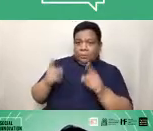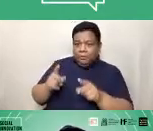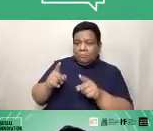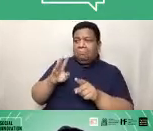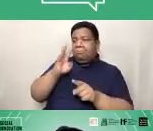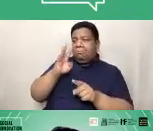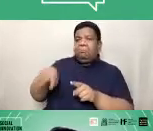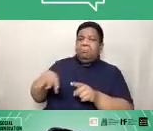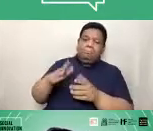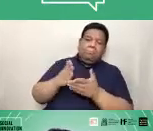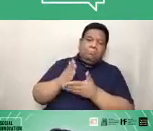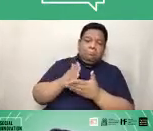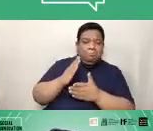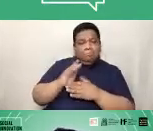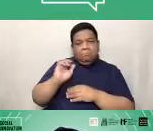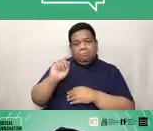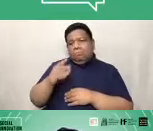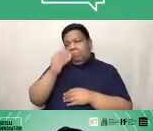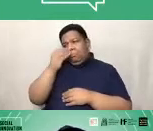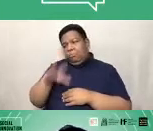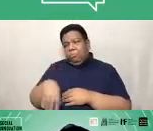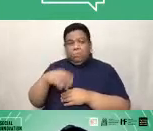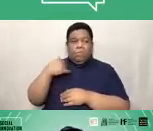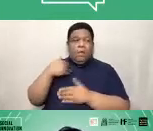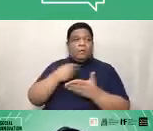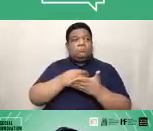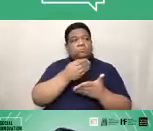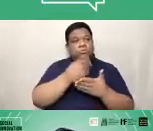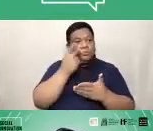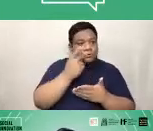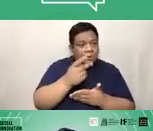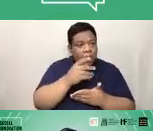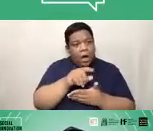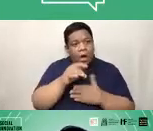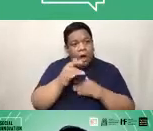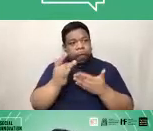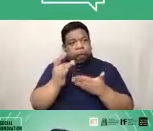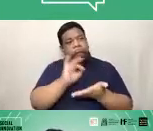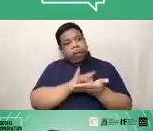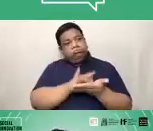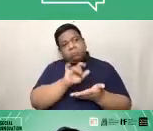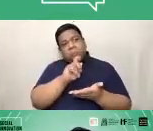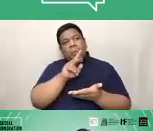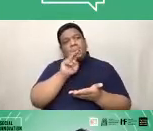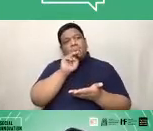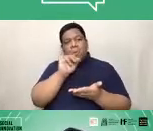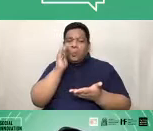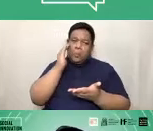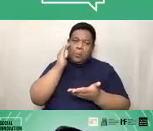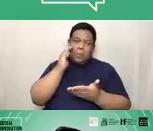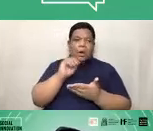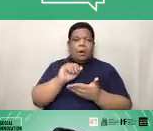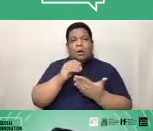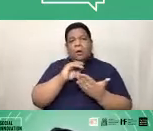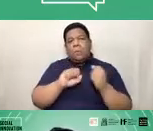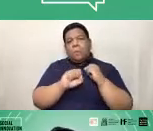granted. We go shopping and we see ads that are recommended to us and we think, yeah, I kind of have an idea. They have an ad profile and it works.